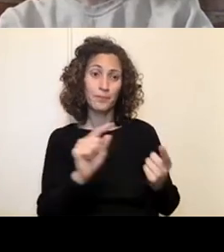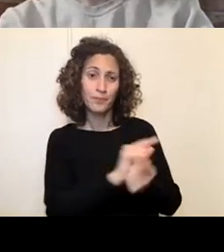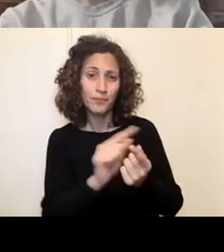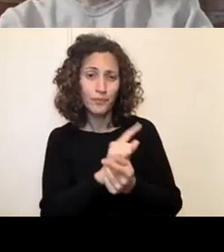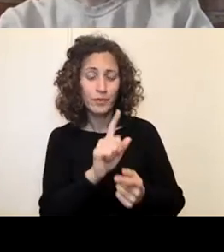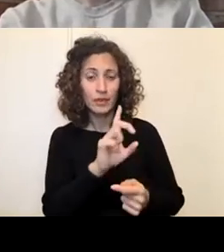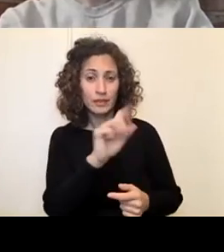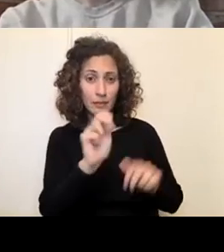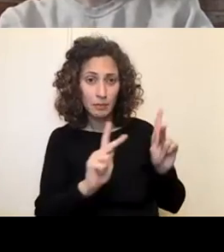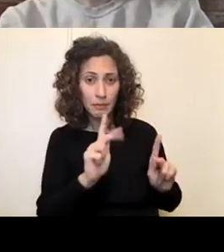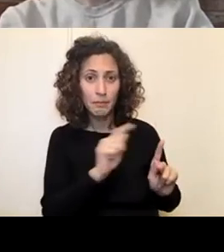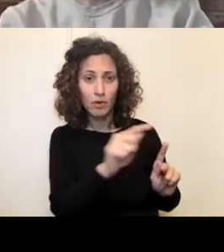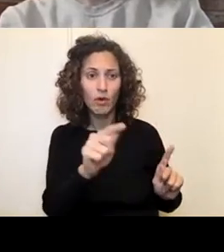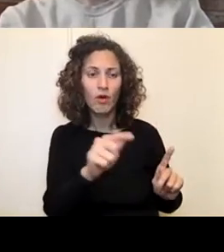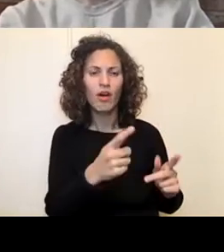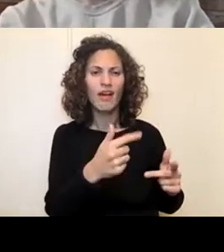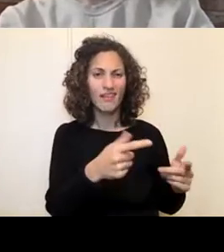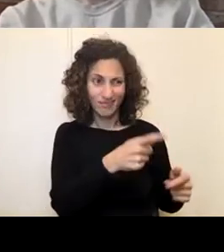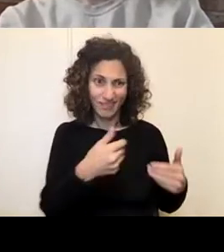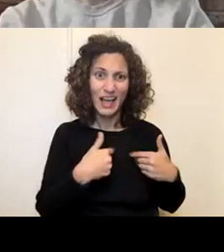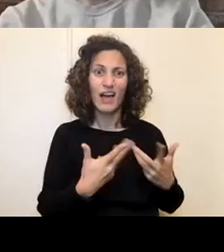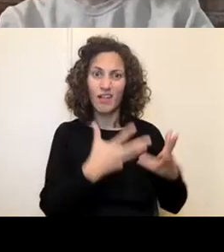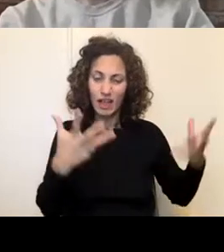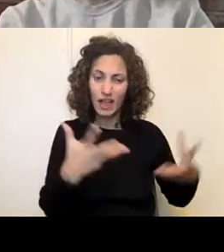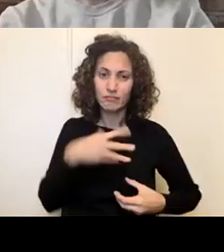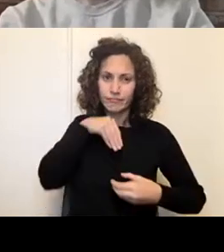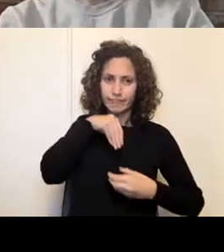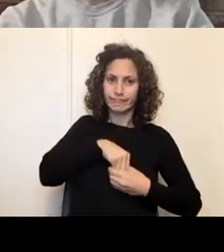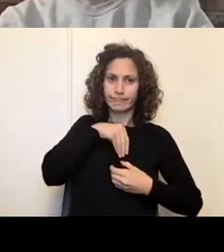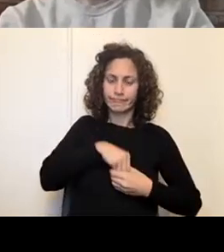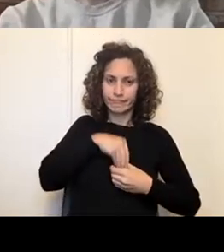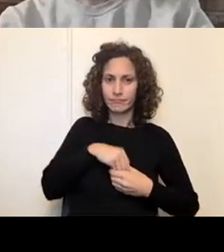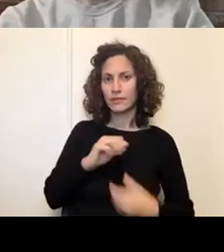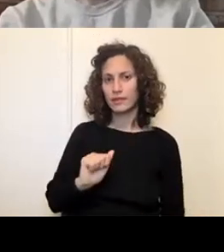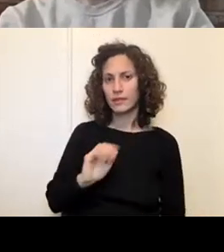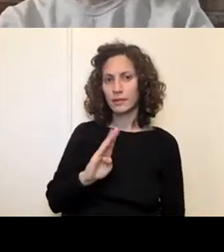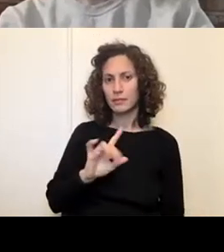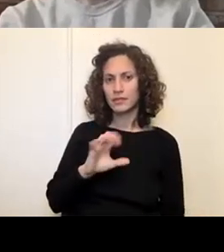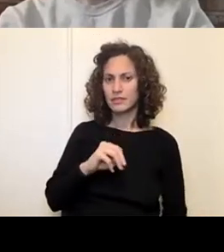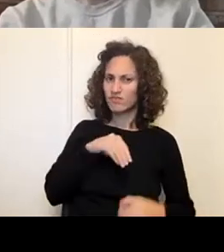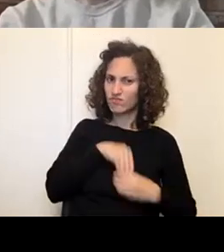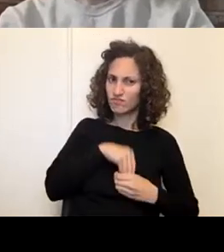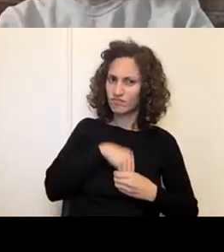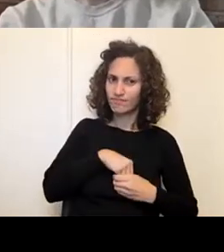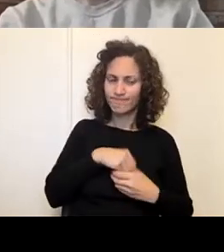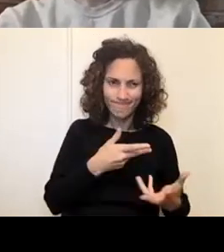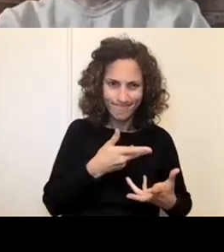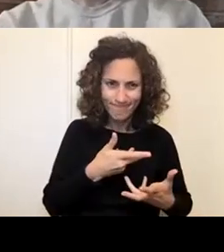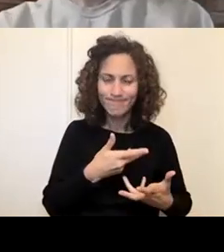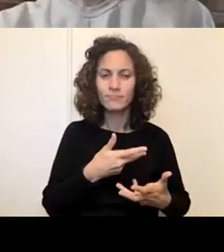of internalized ableism. And while I think we're all